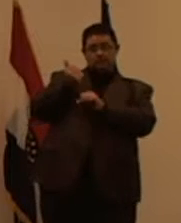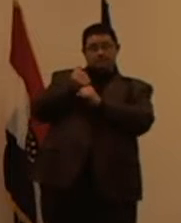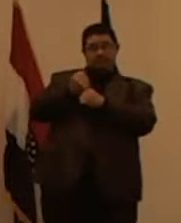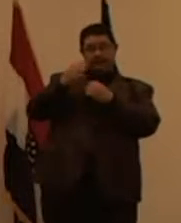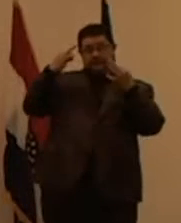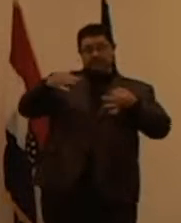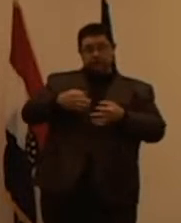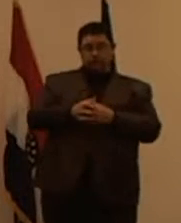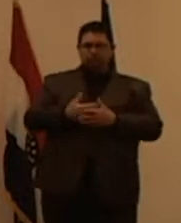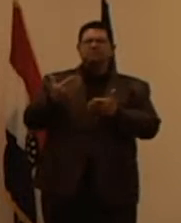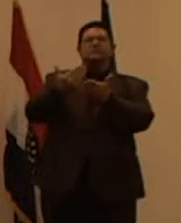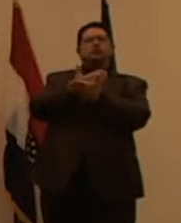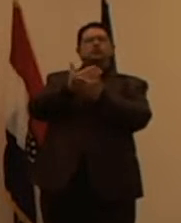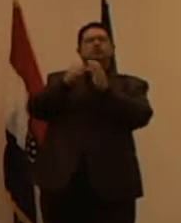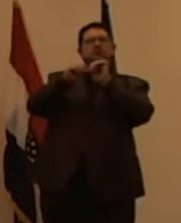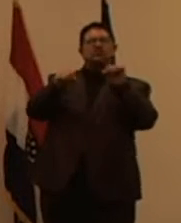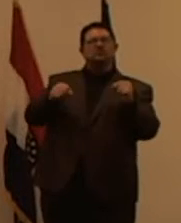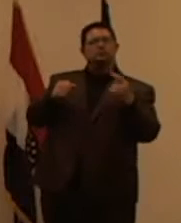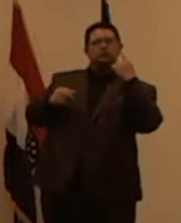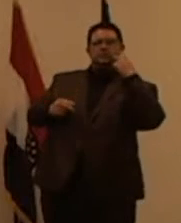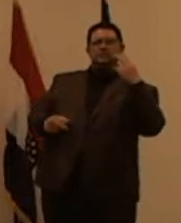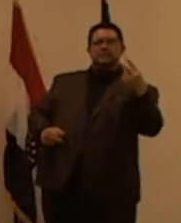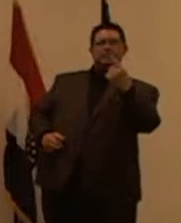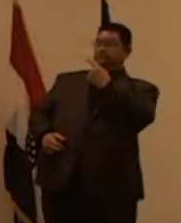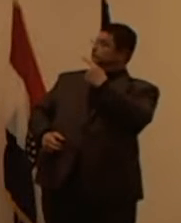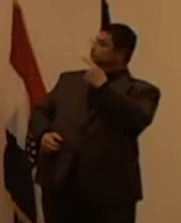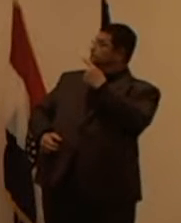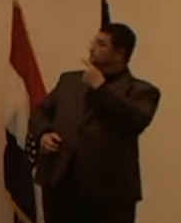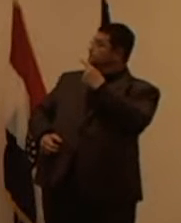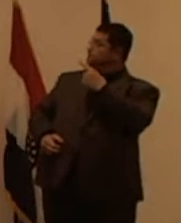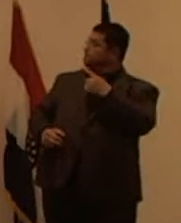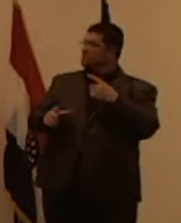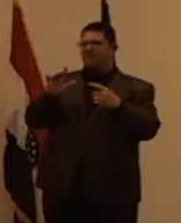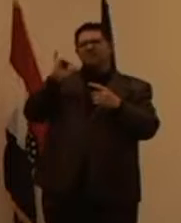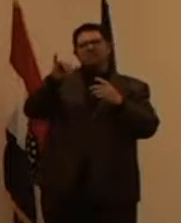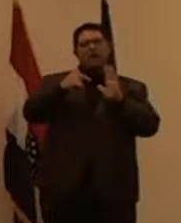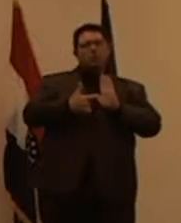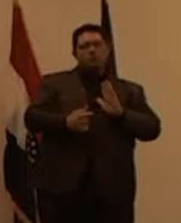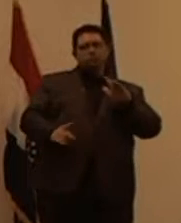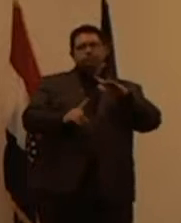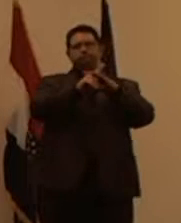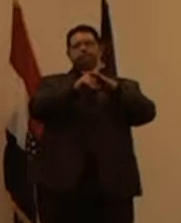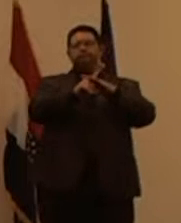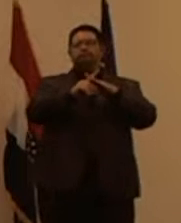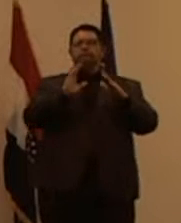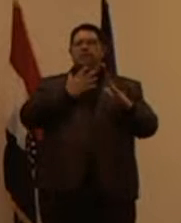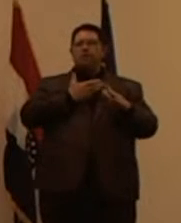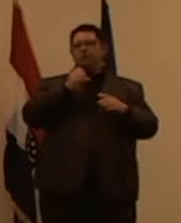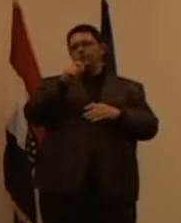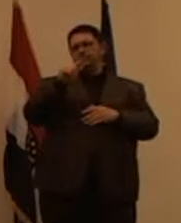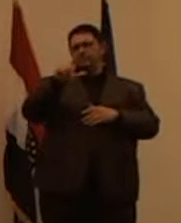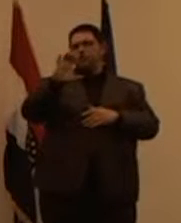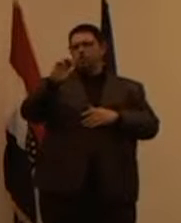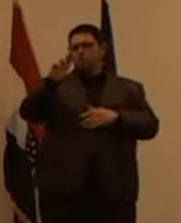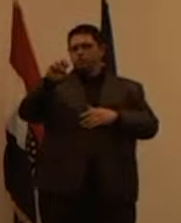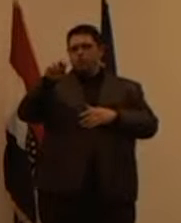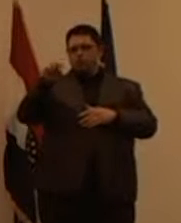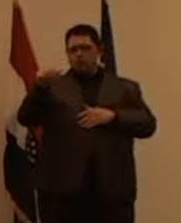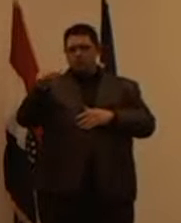And this new system, as you can see in the background here, will debut on our website, sdlcorona.com